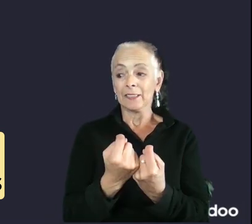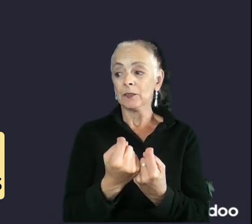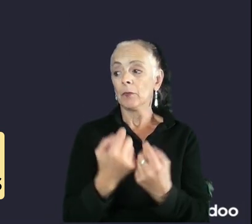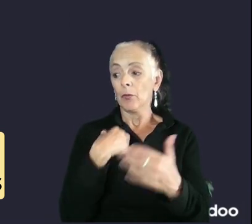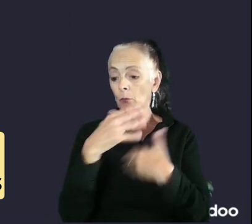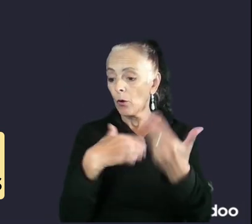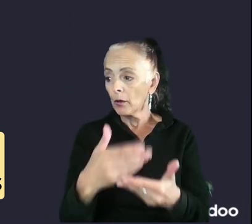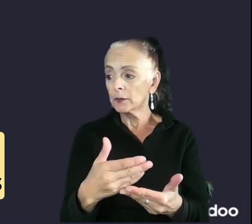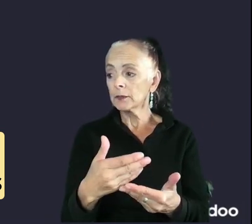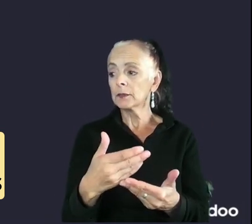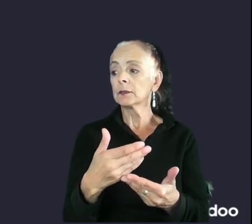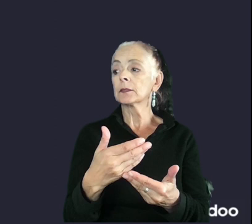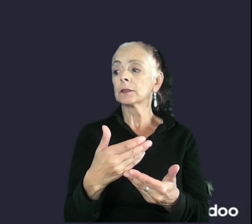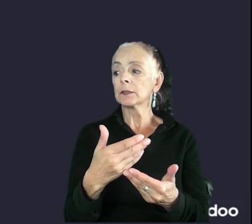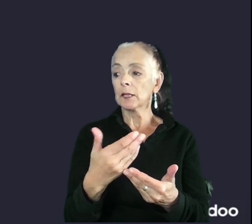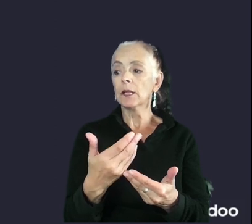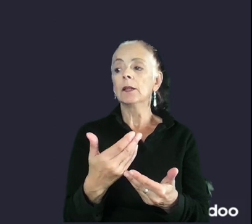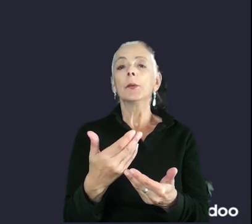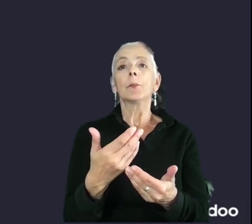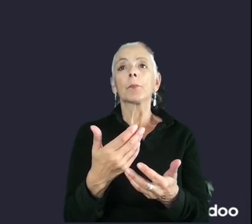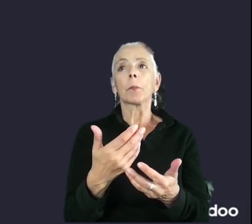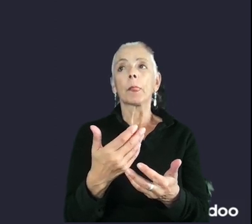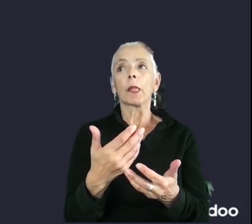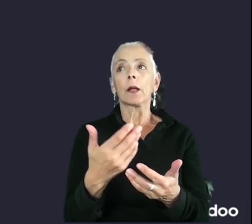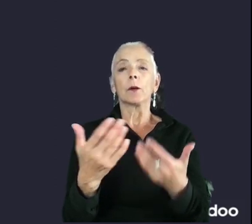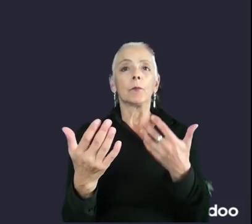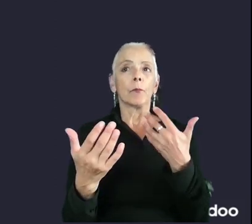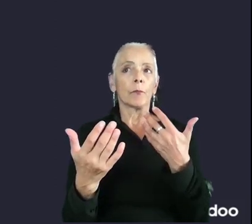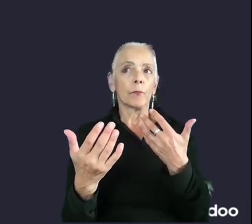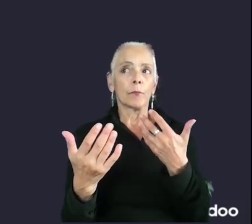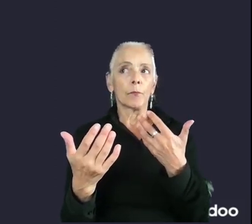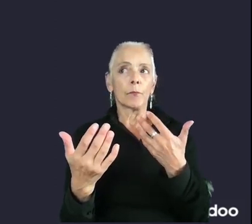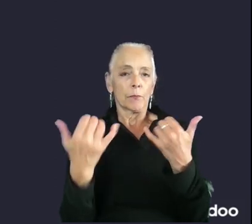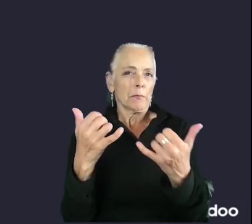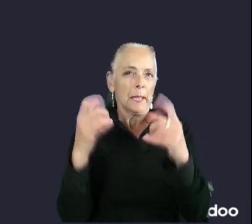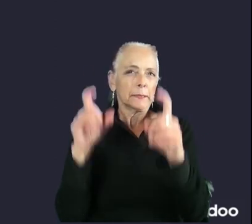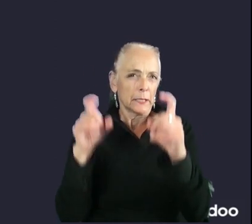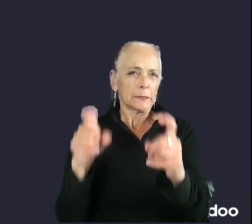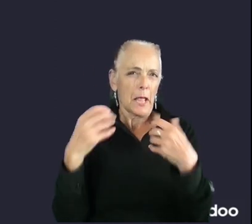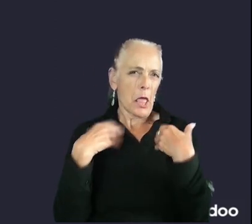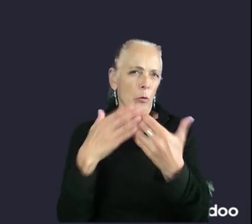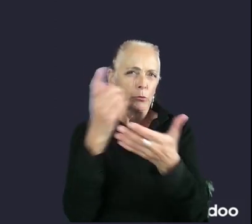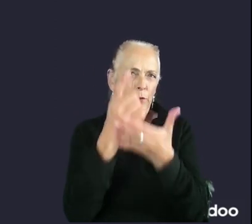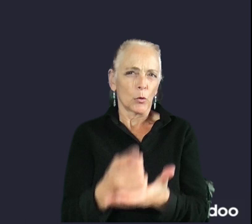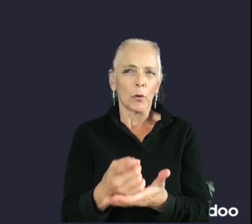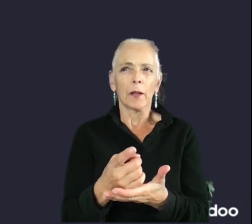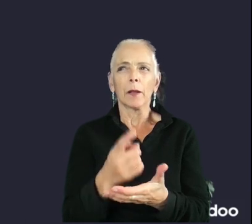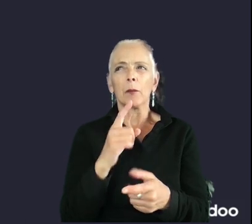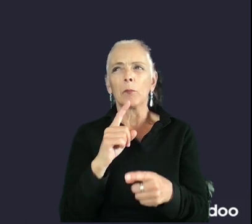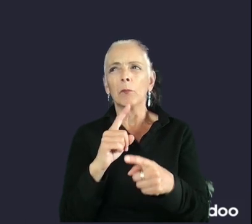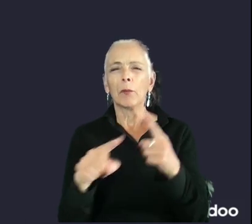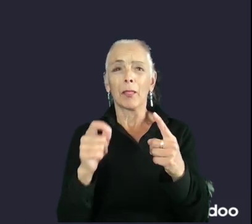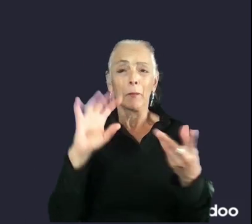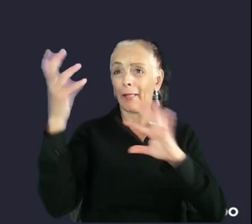had been playtesting the first 30 minutes of the game almost every week, but the playtests were pretty chaotic, so players did